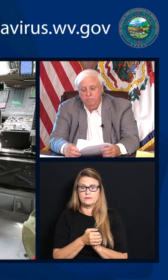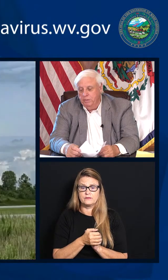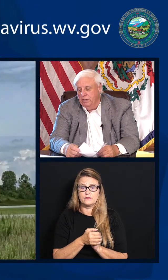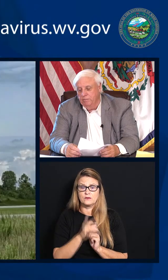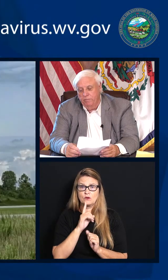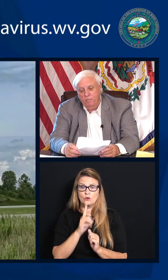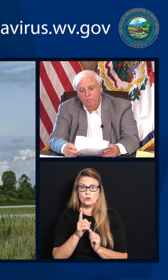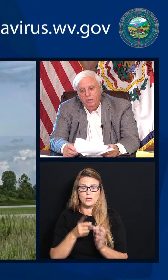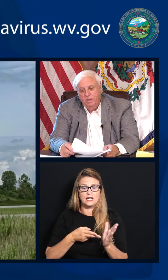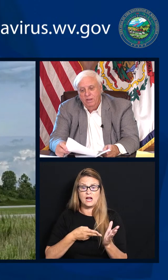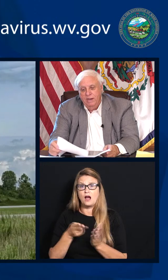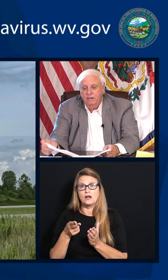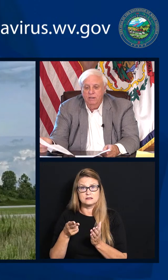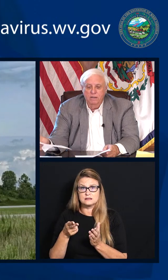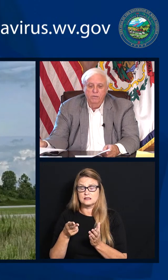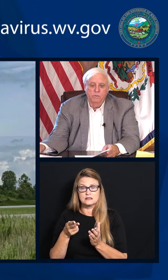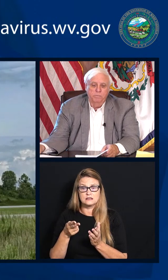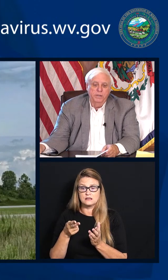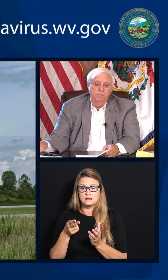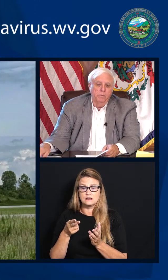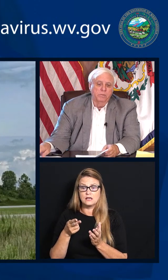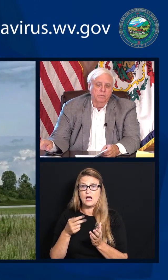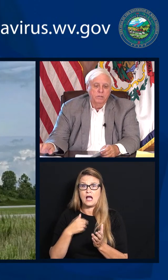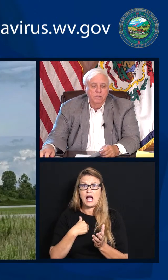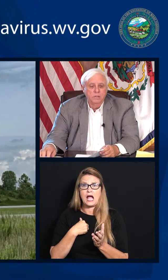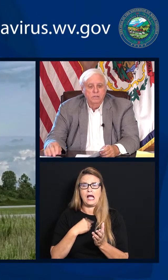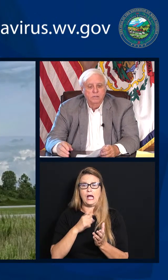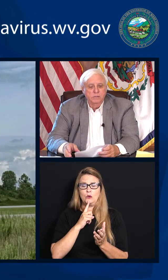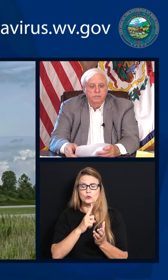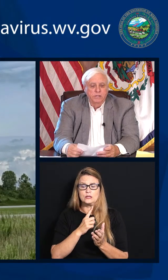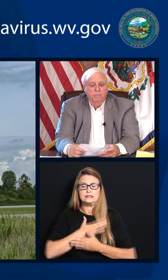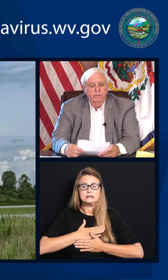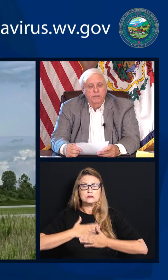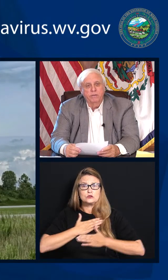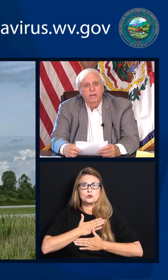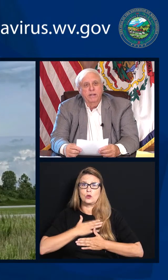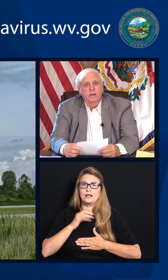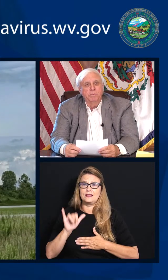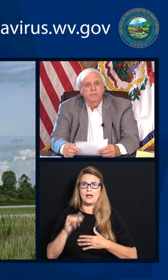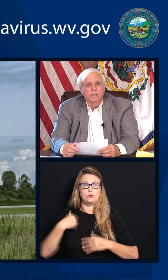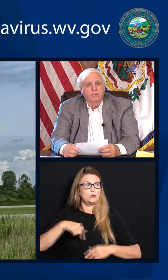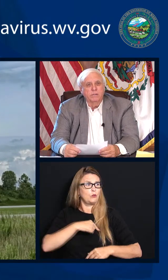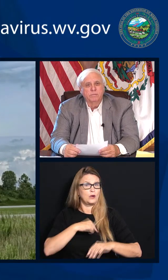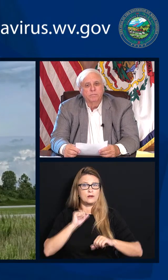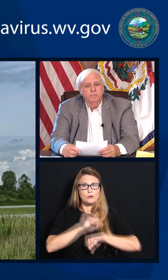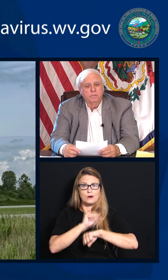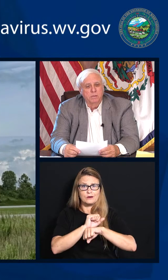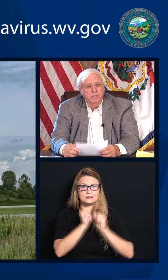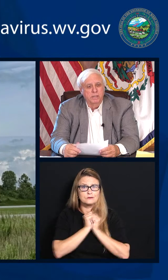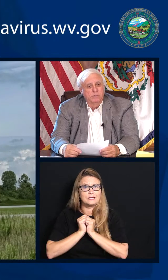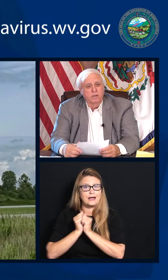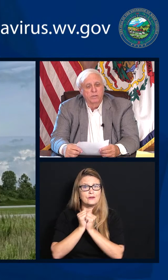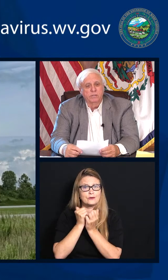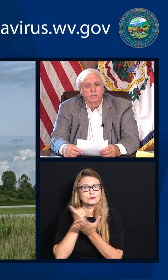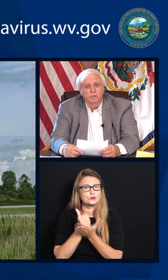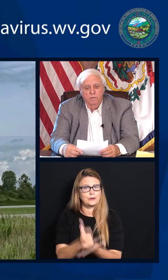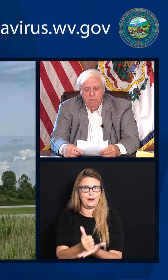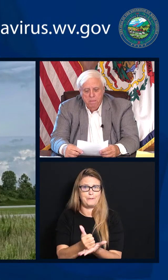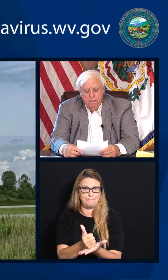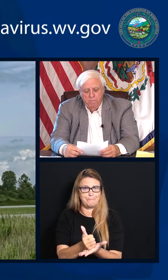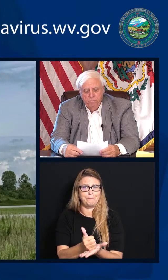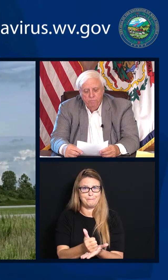honest to Pete, I love it when people jump in and try to help each other. I mean, that's all there is